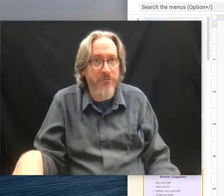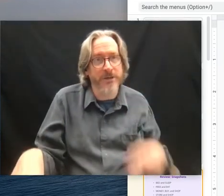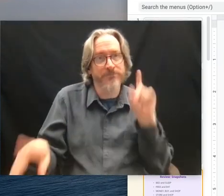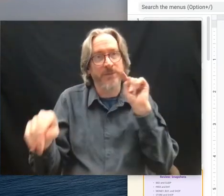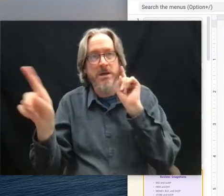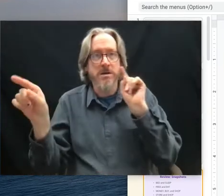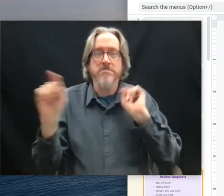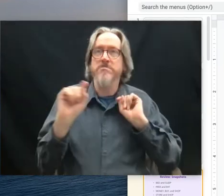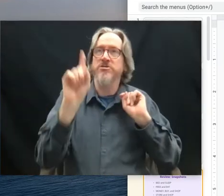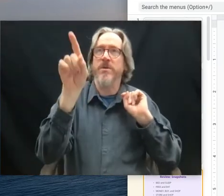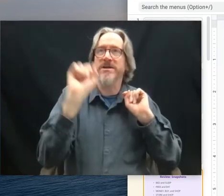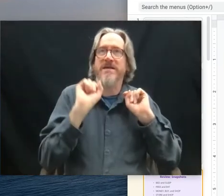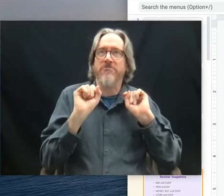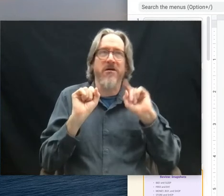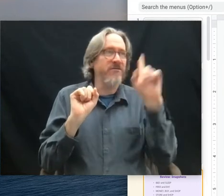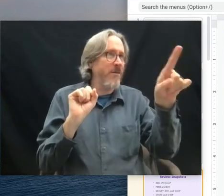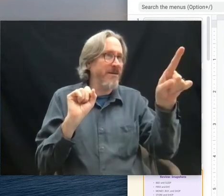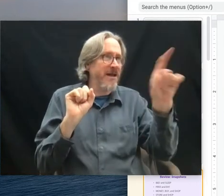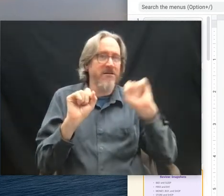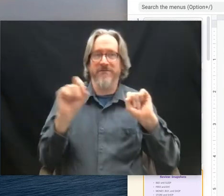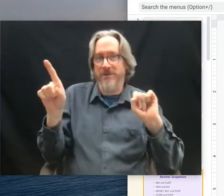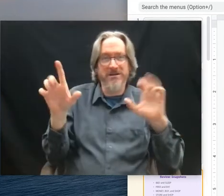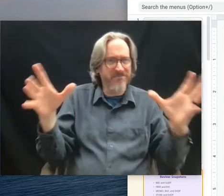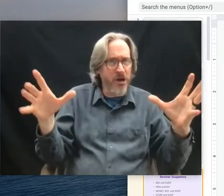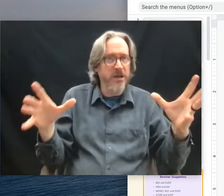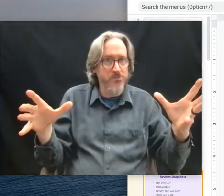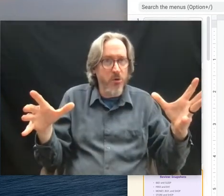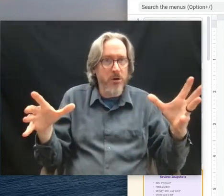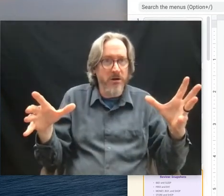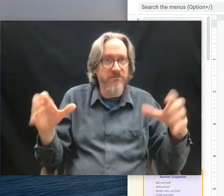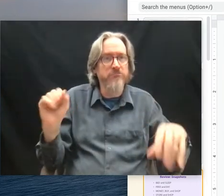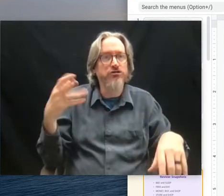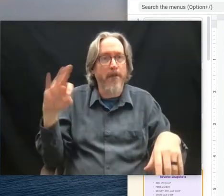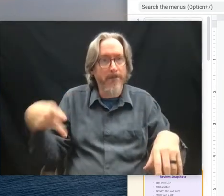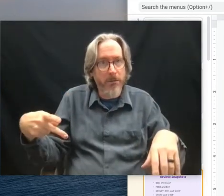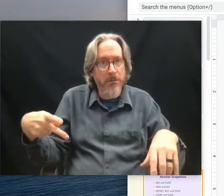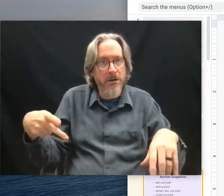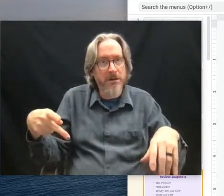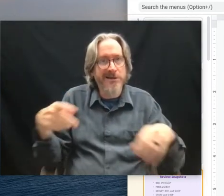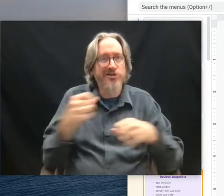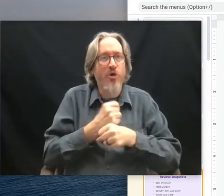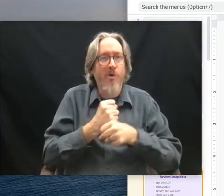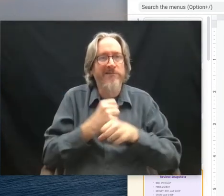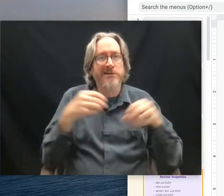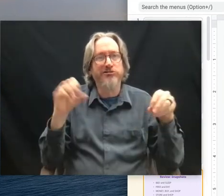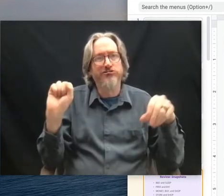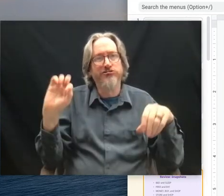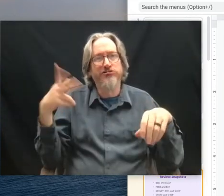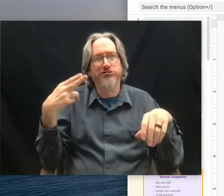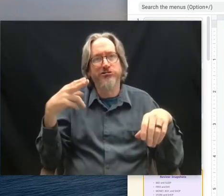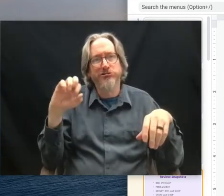because you're not really, do I want that coffee? No, I want that coffee. No, it's more of shop.